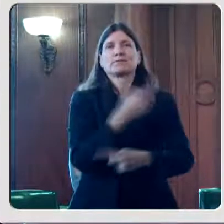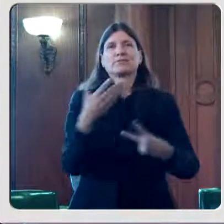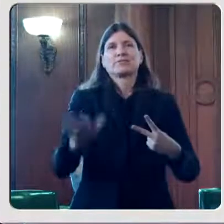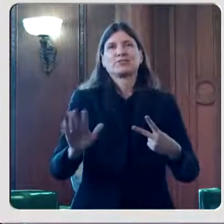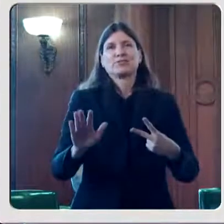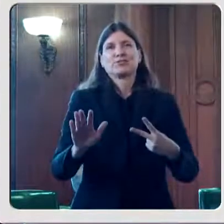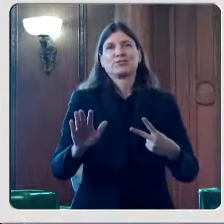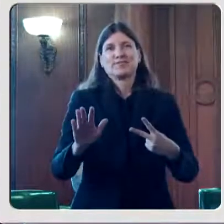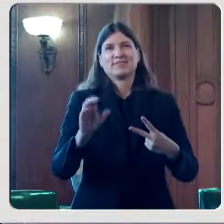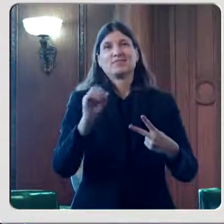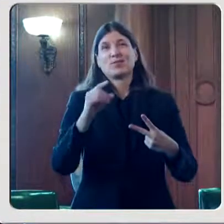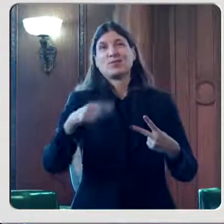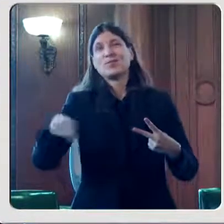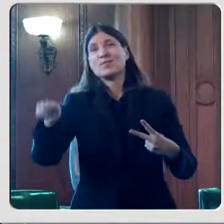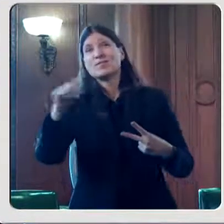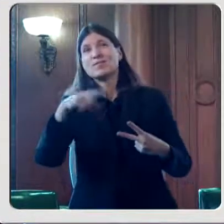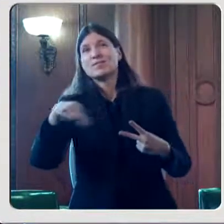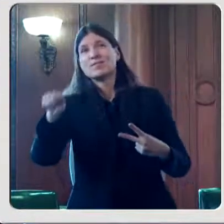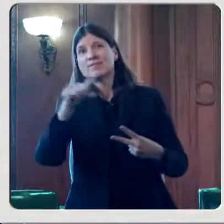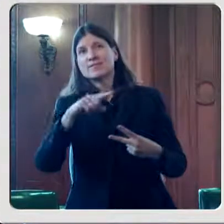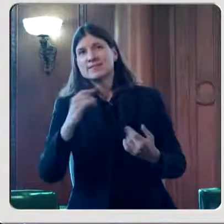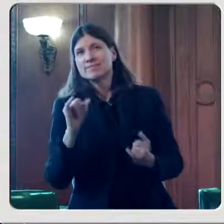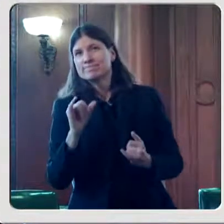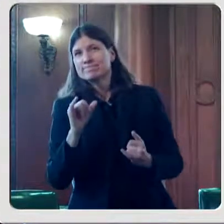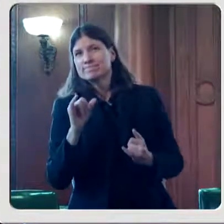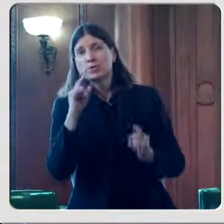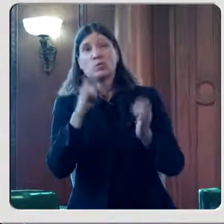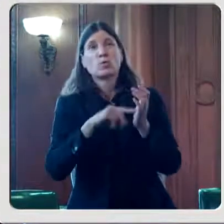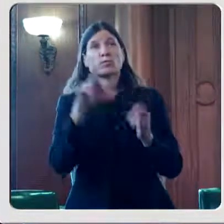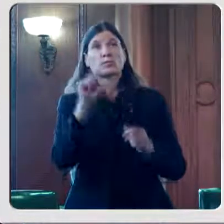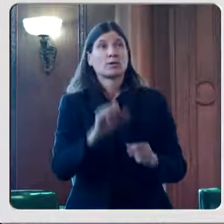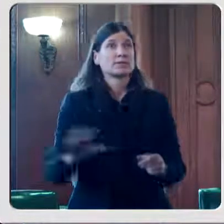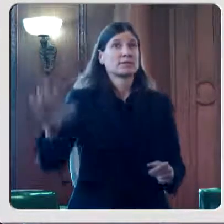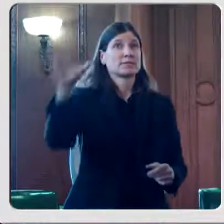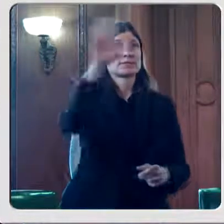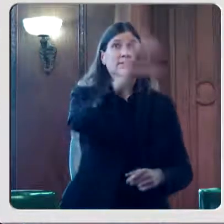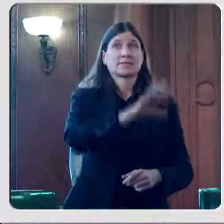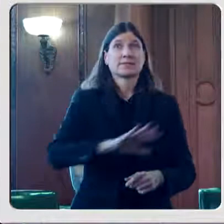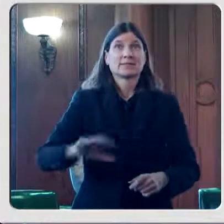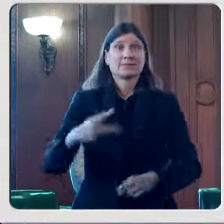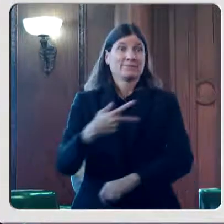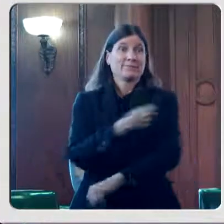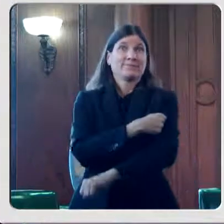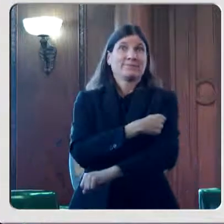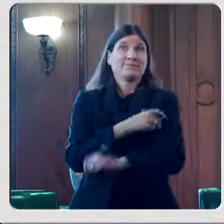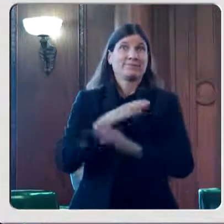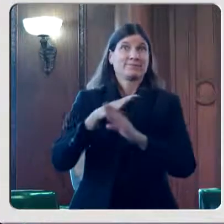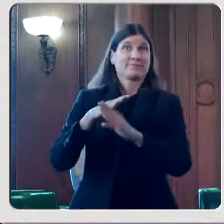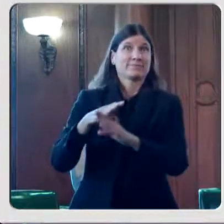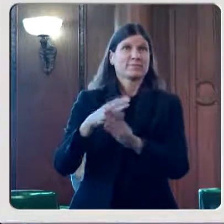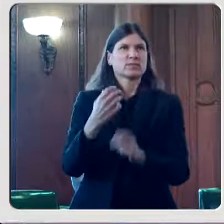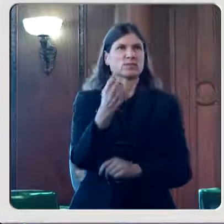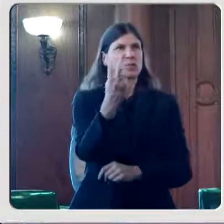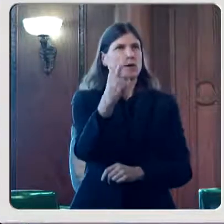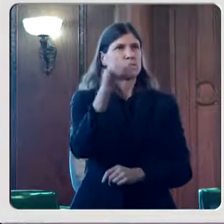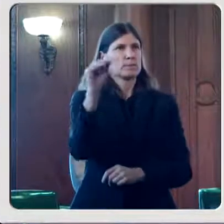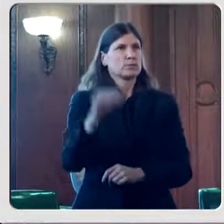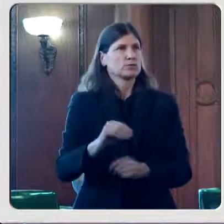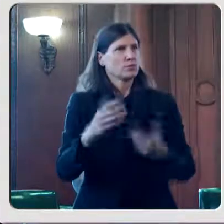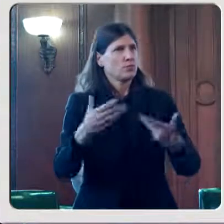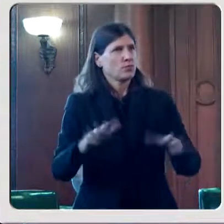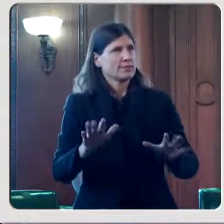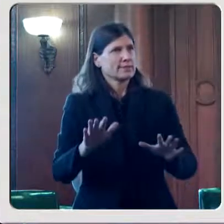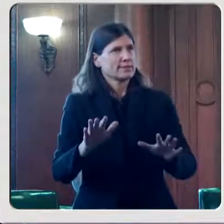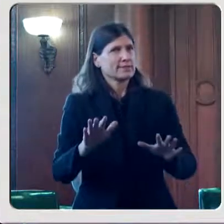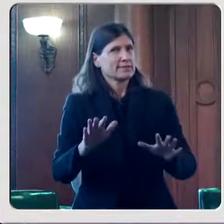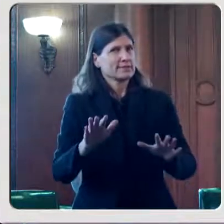have received both and are fully vaccinated. Of course, we know there are millions and millions of other people that have some level of